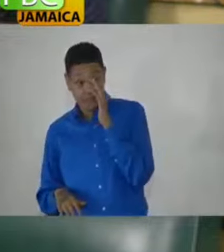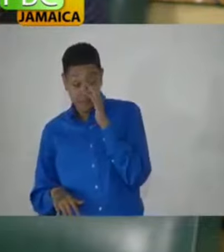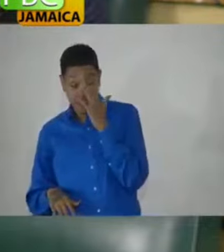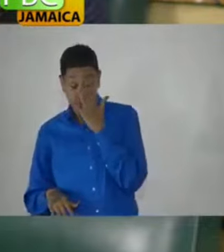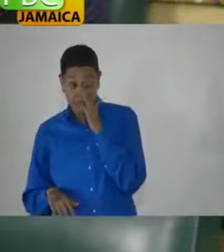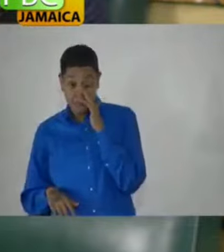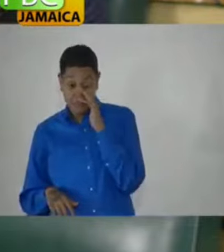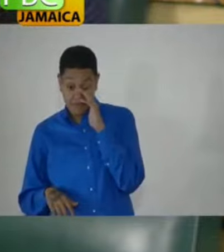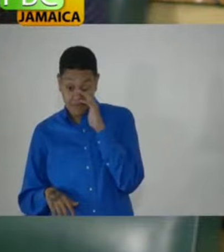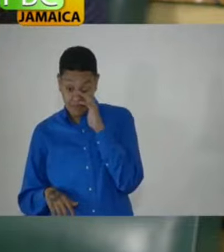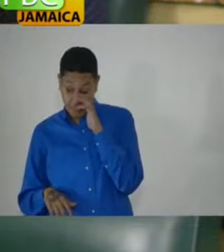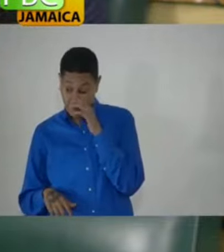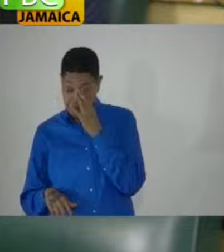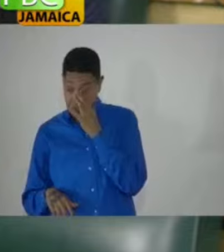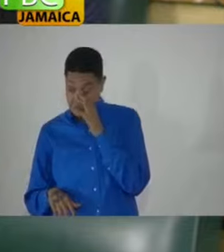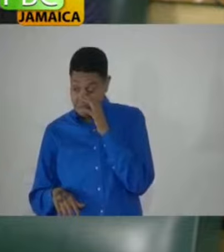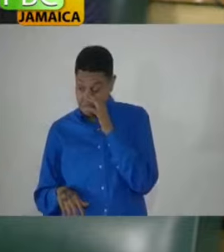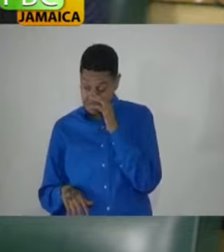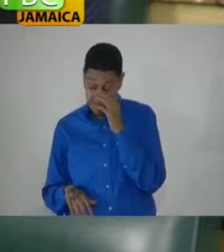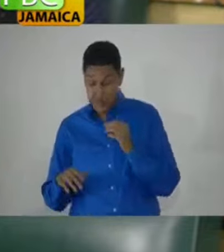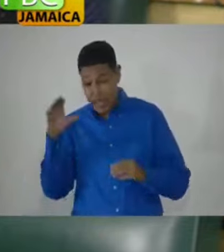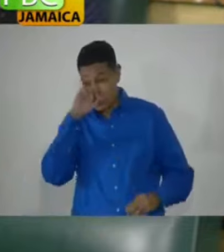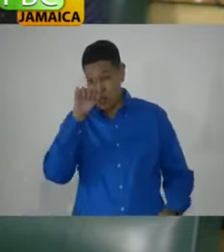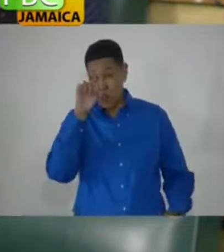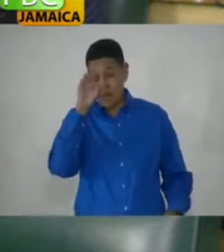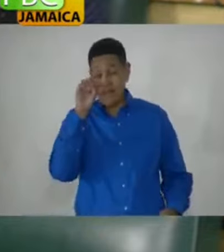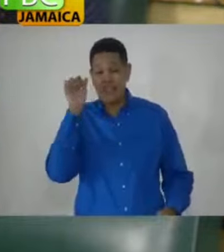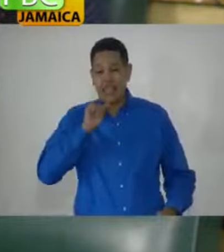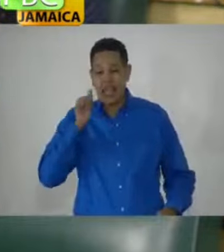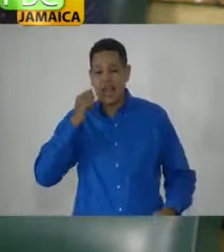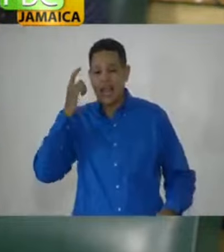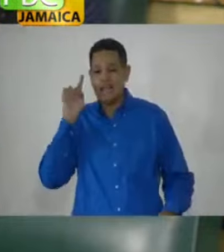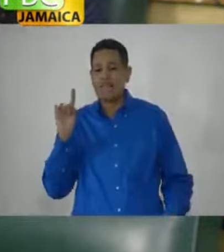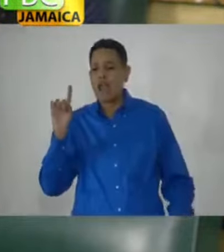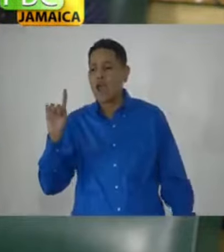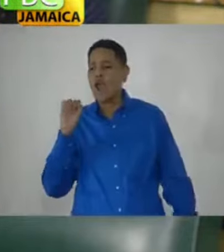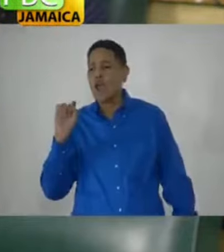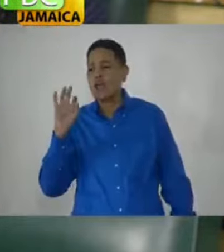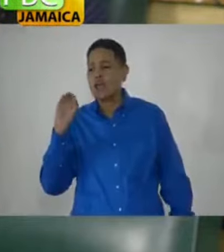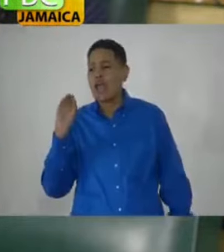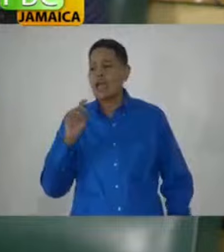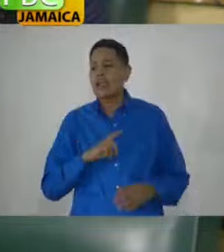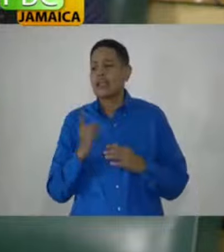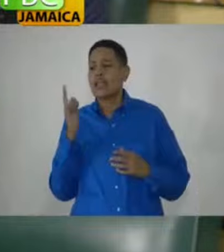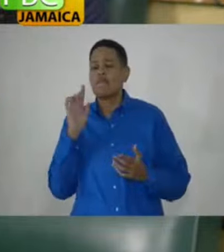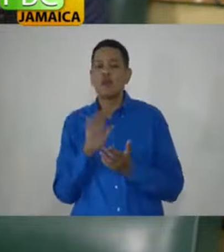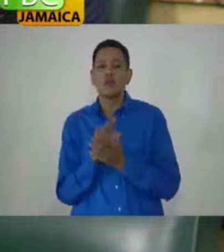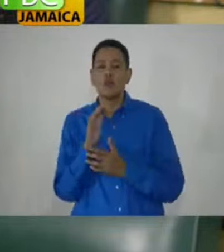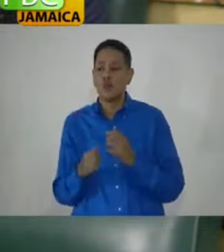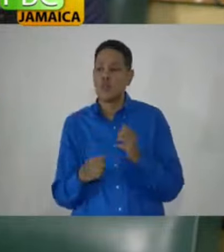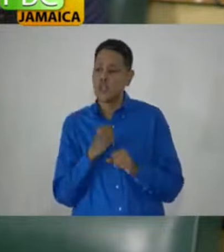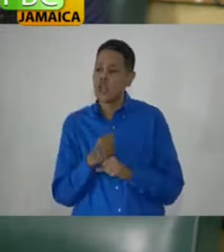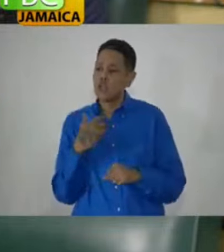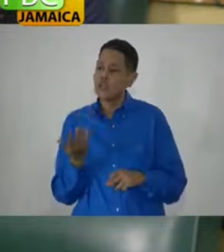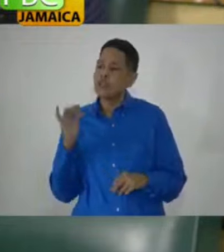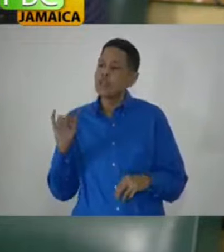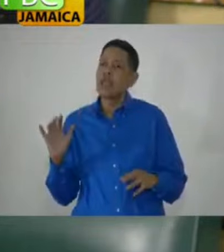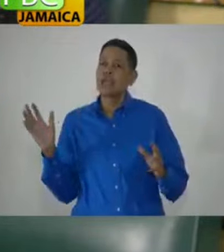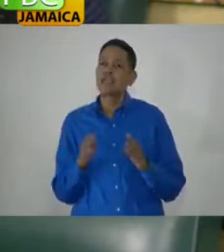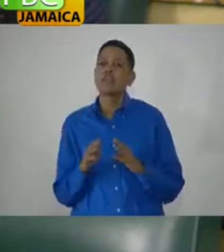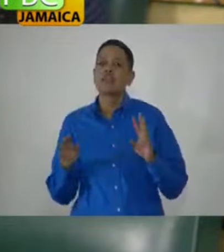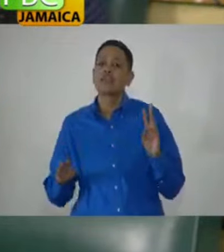assume $150 a day for 190 days for the school year, that would